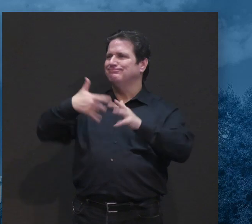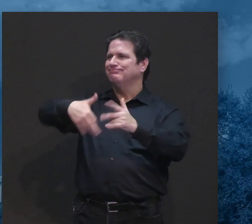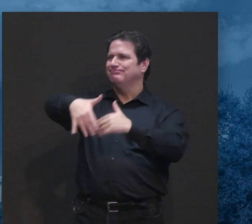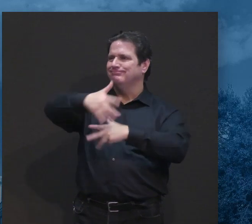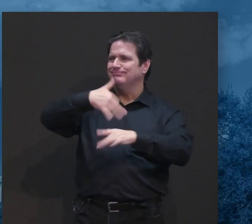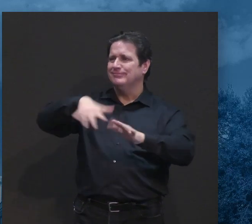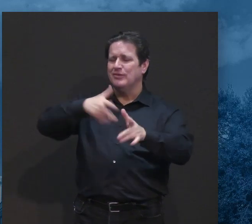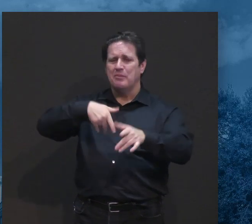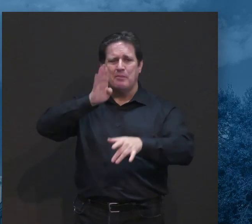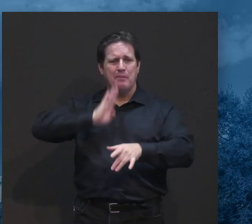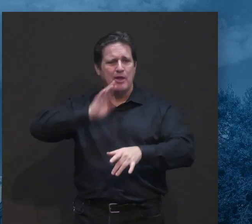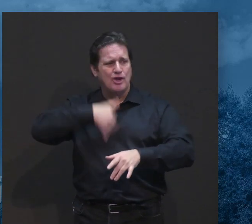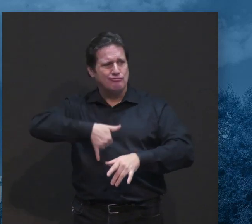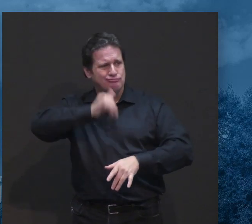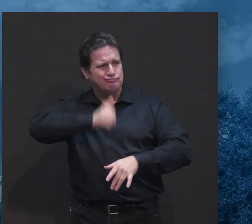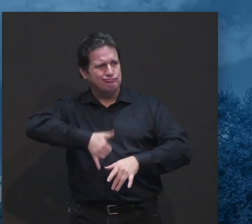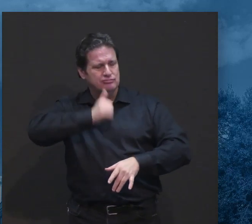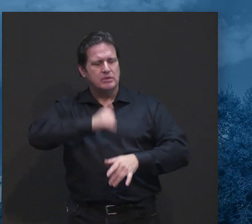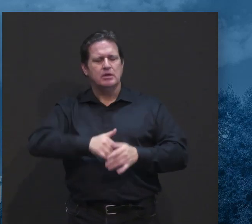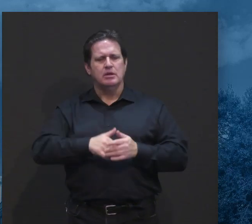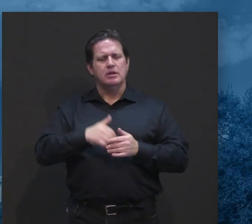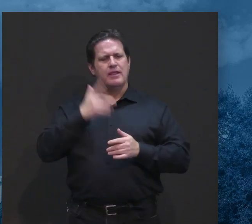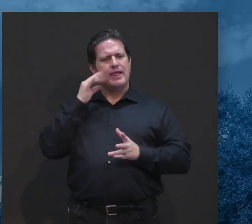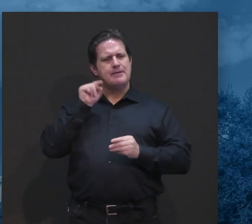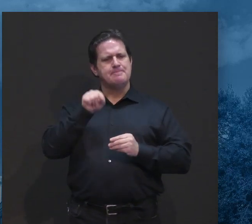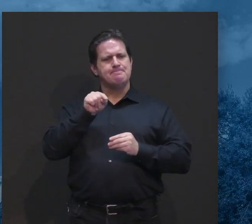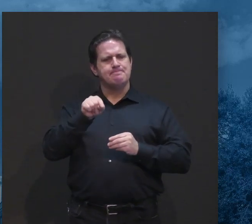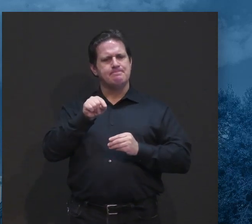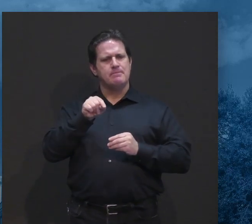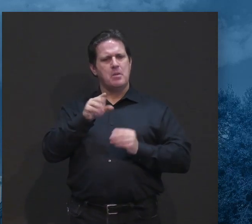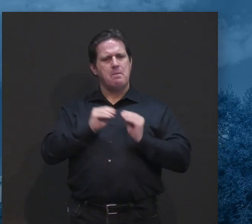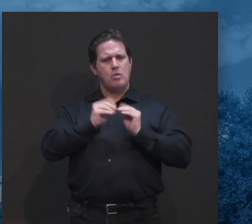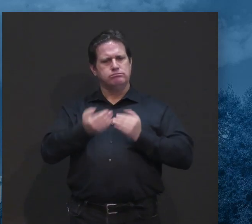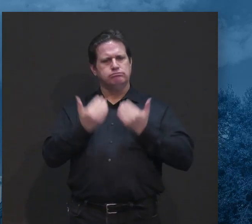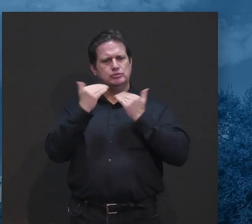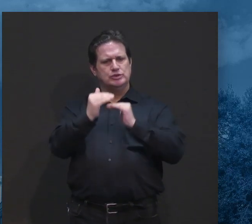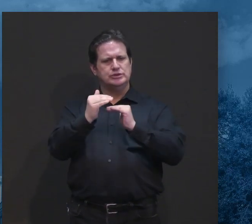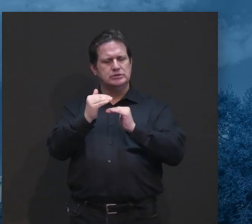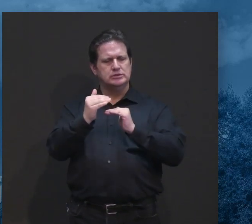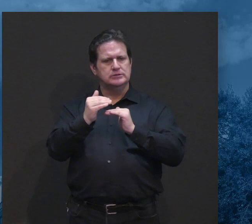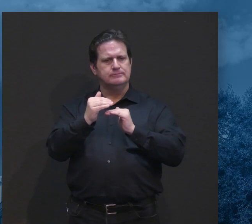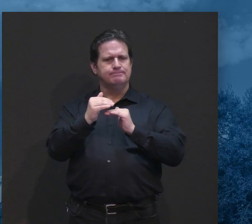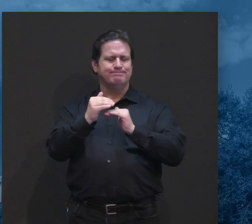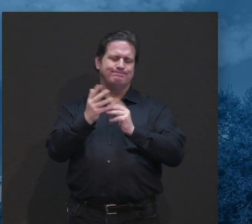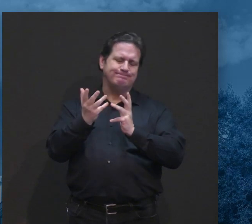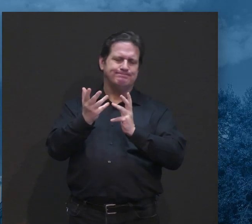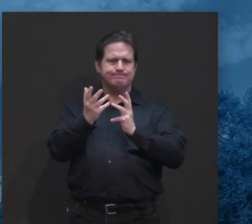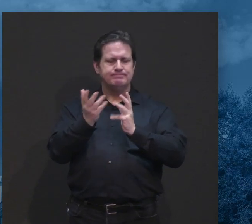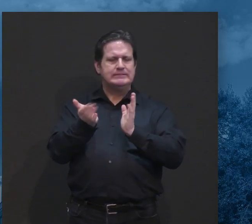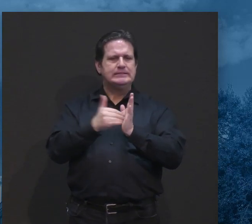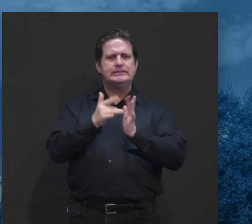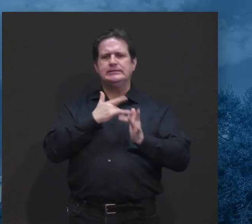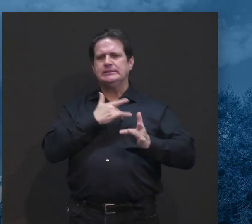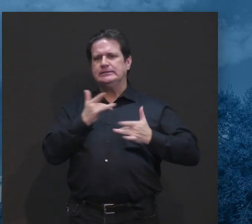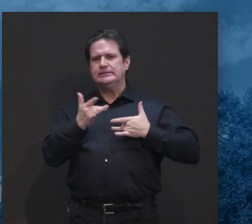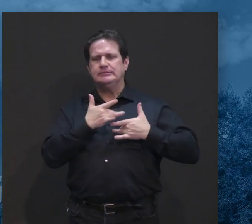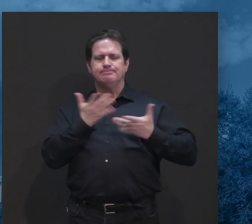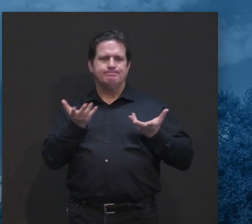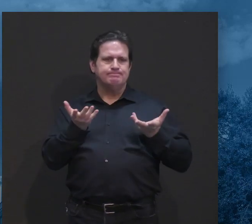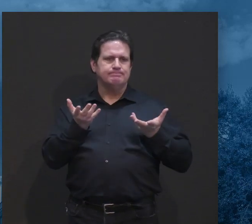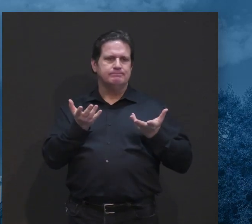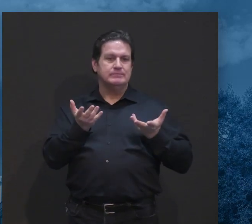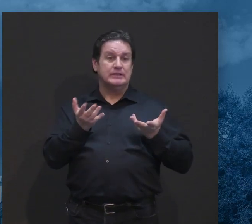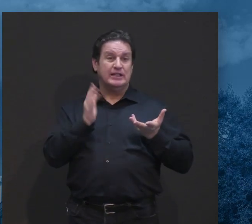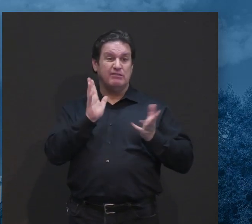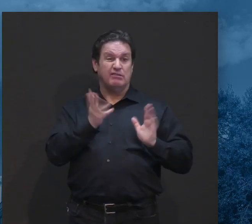few beers and the like. And we did think about further restrictions, but again, concerned about